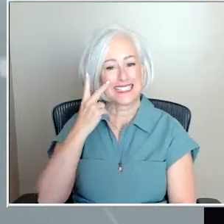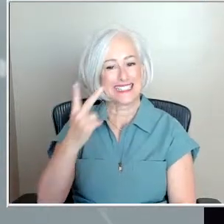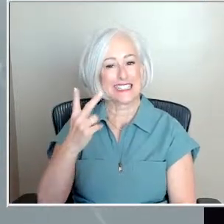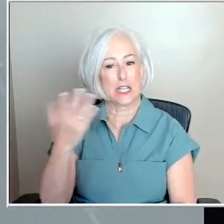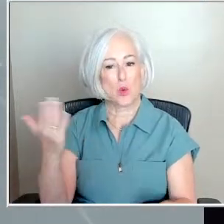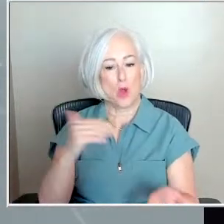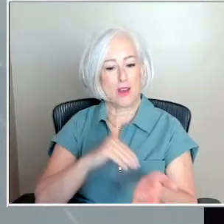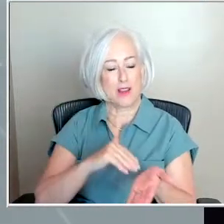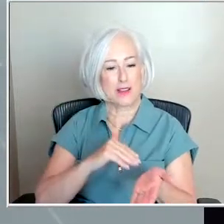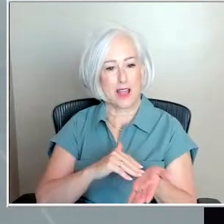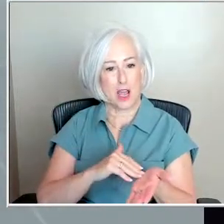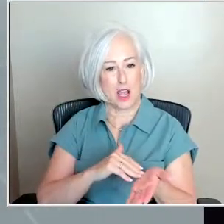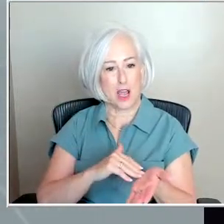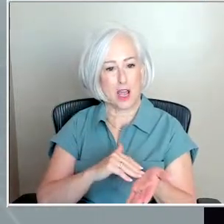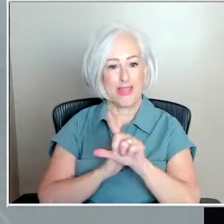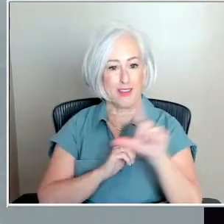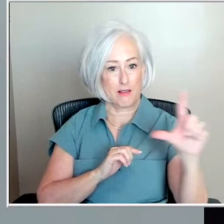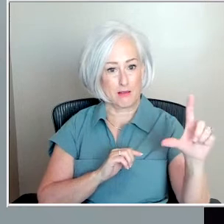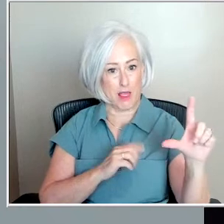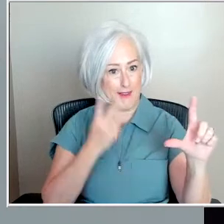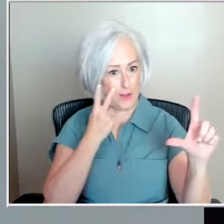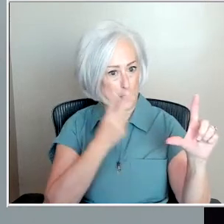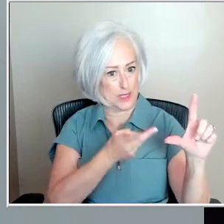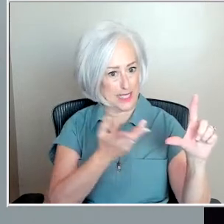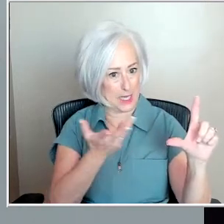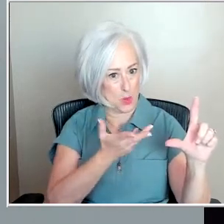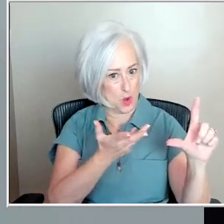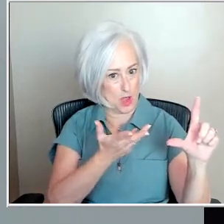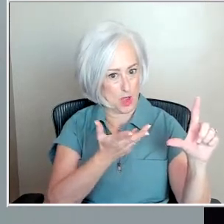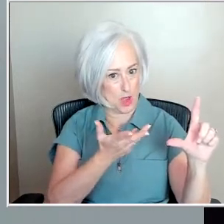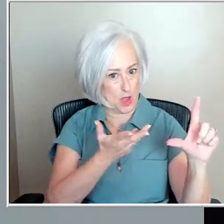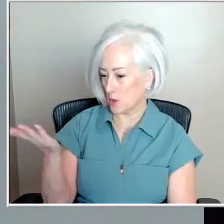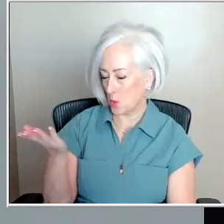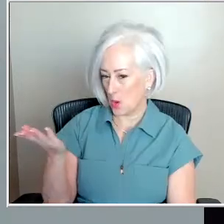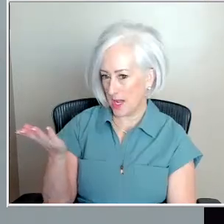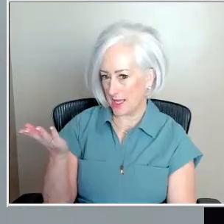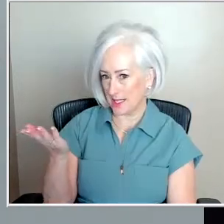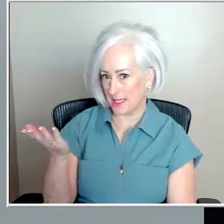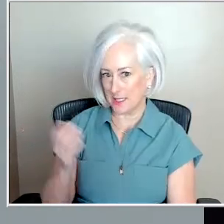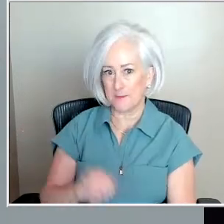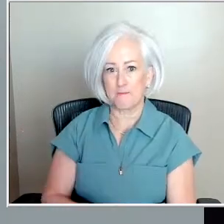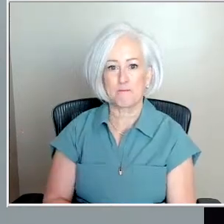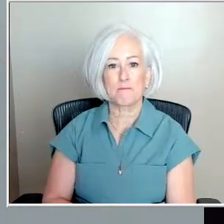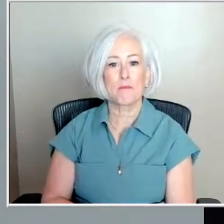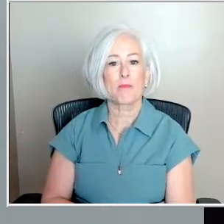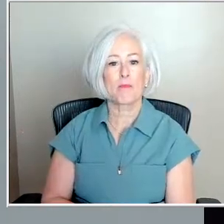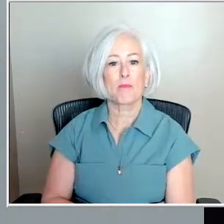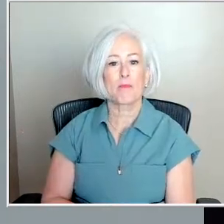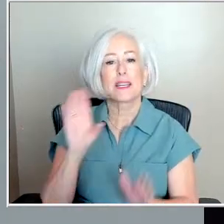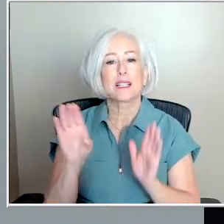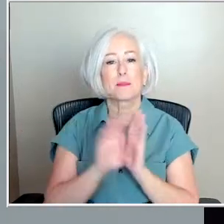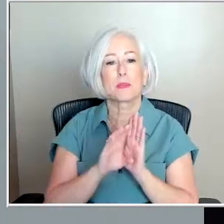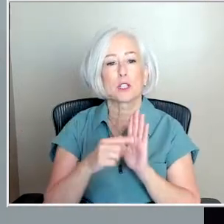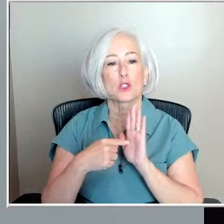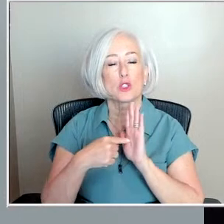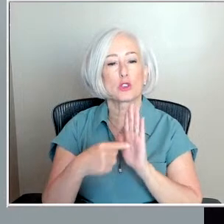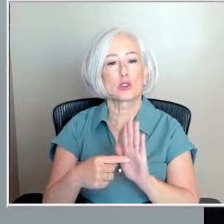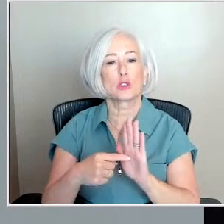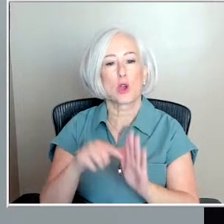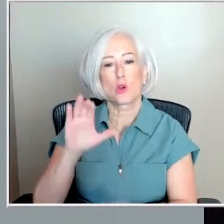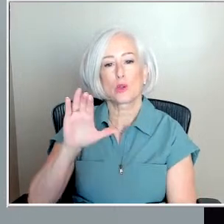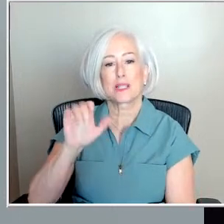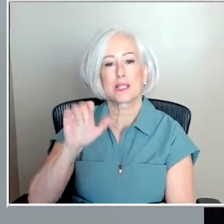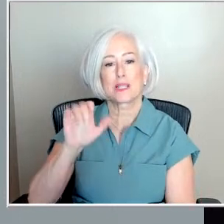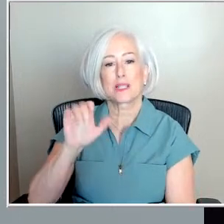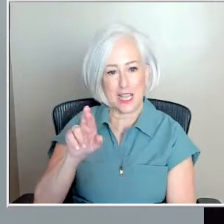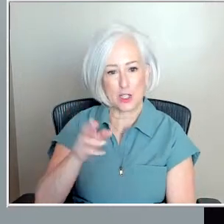on the left versus on the right? Yeah, so again, this is one of the images that shows the cancer before and